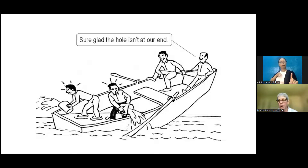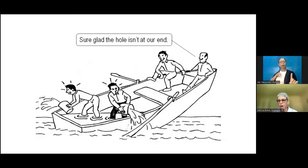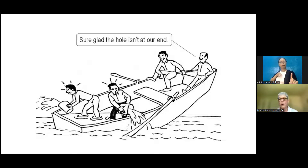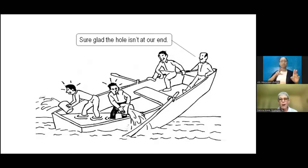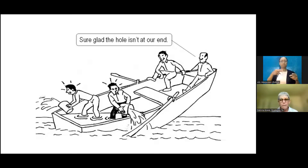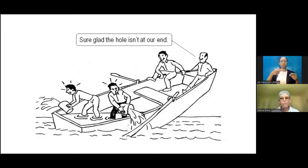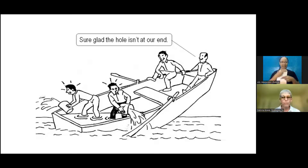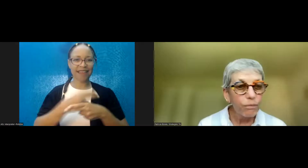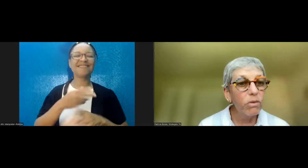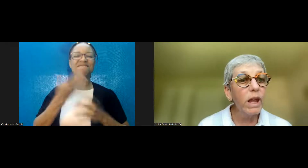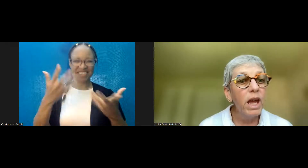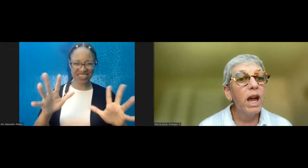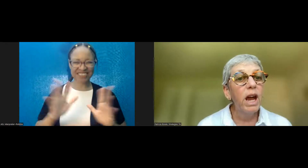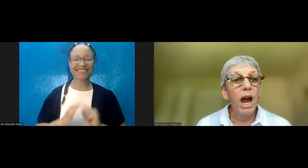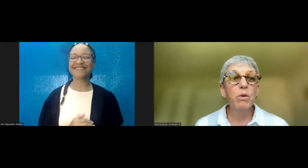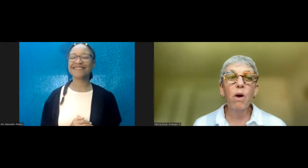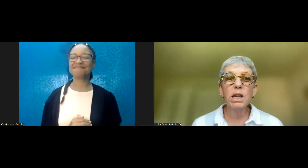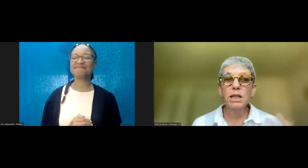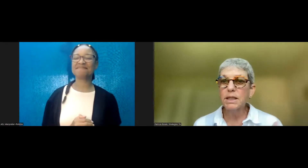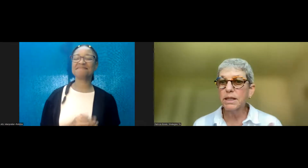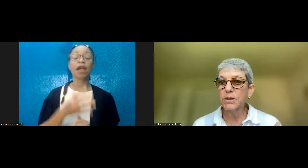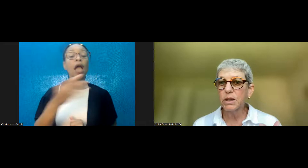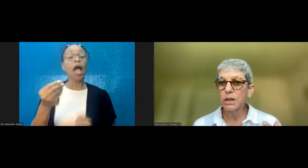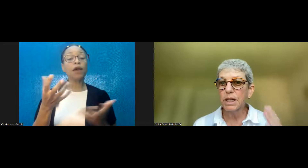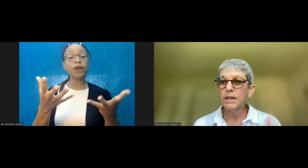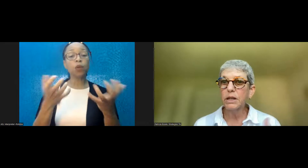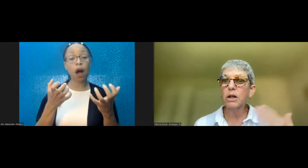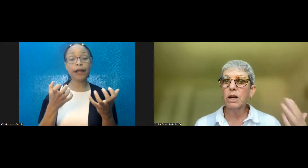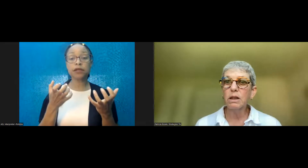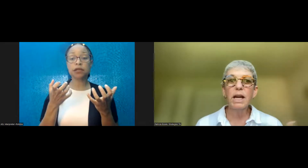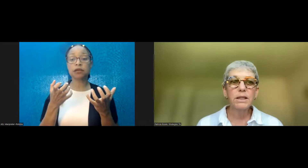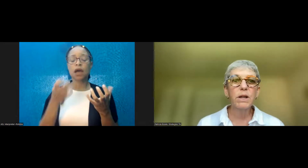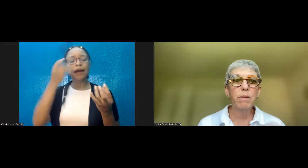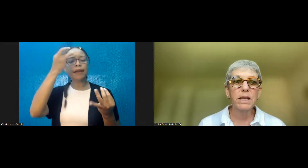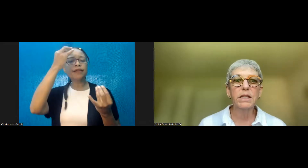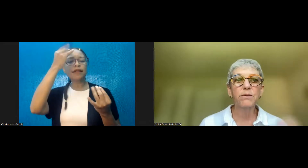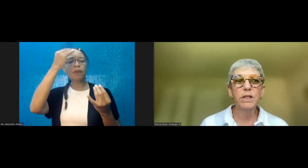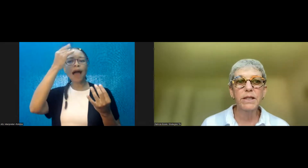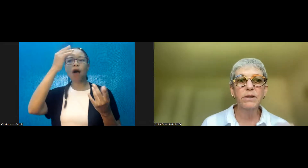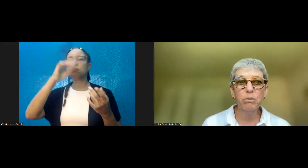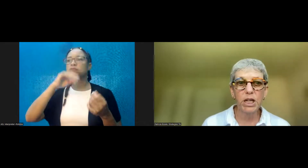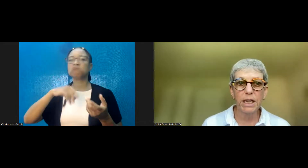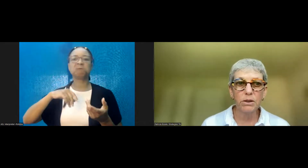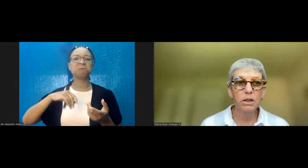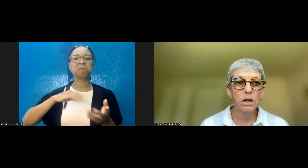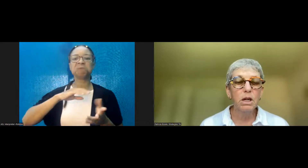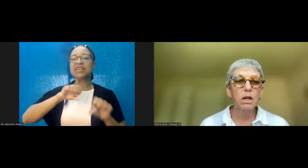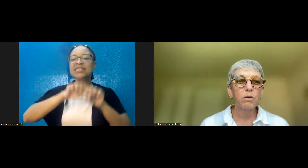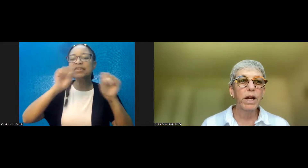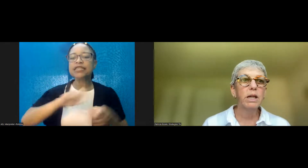the PowerPoint off. And we want to consider the collective capacity for system